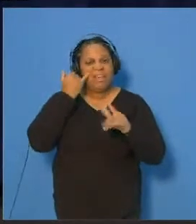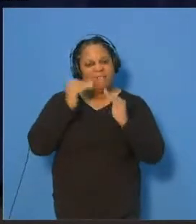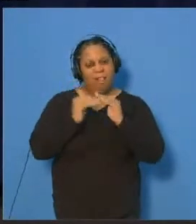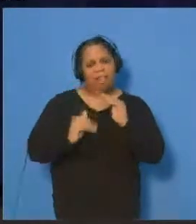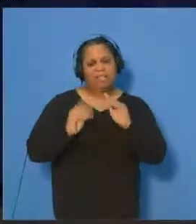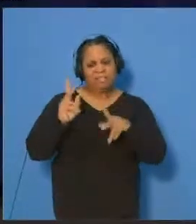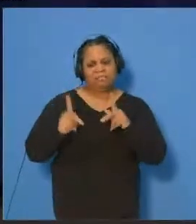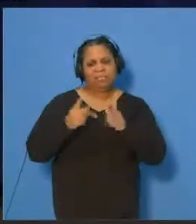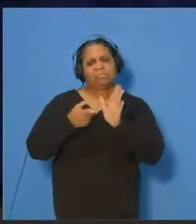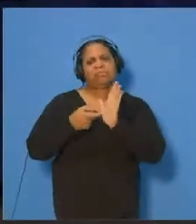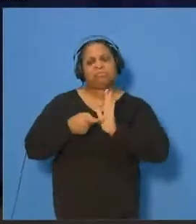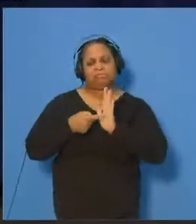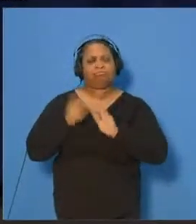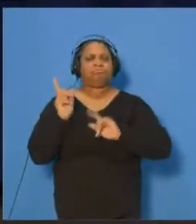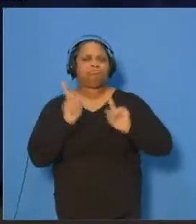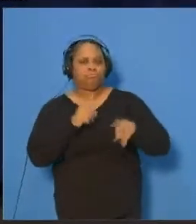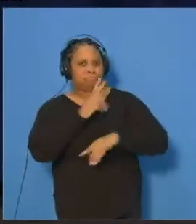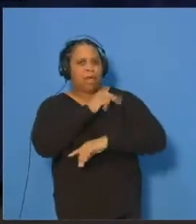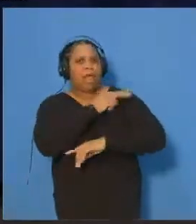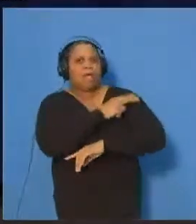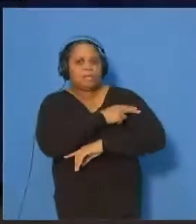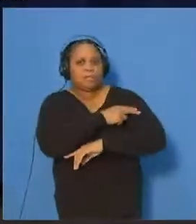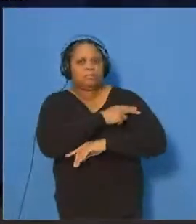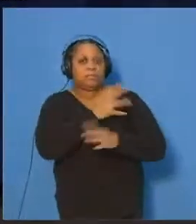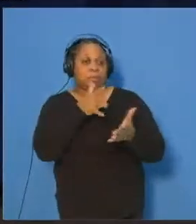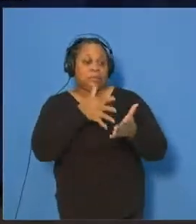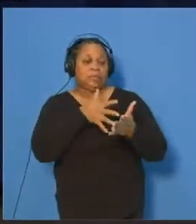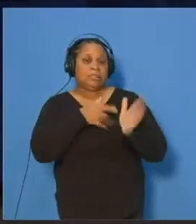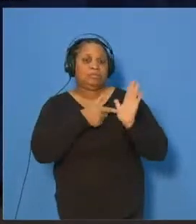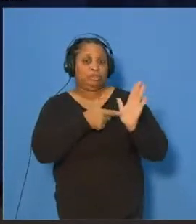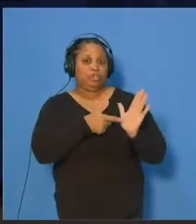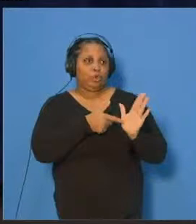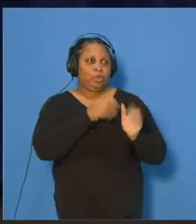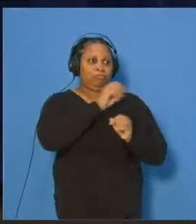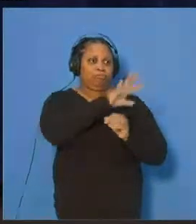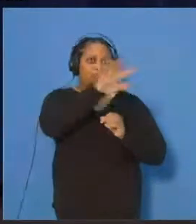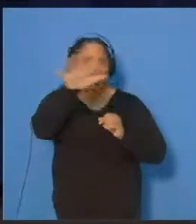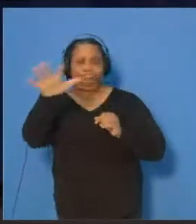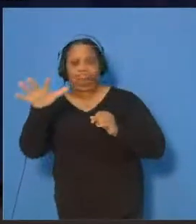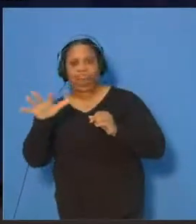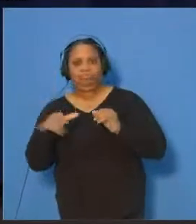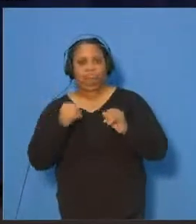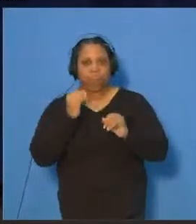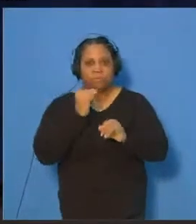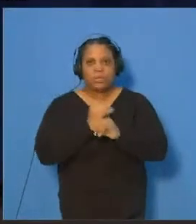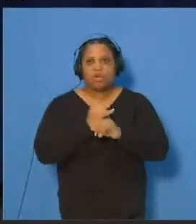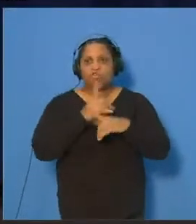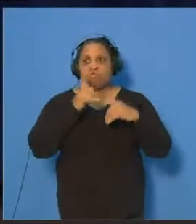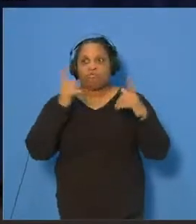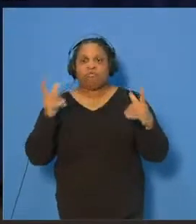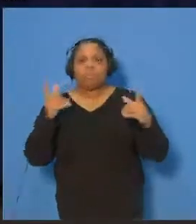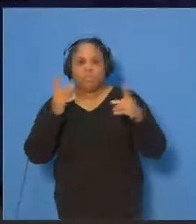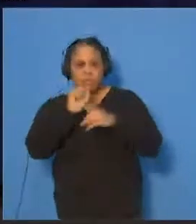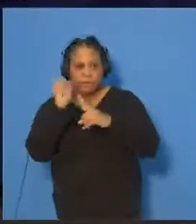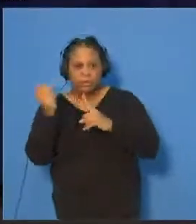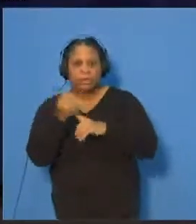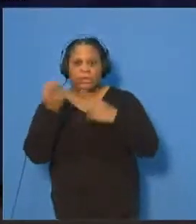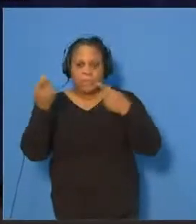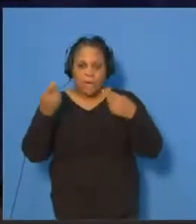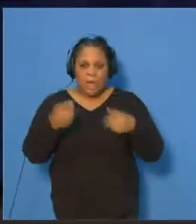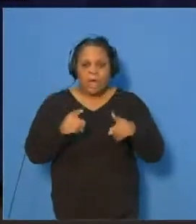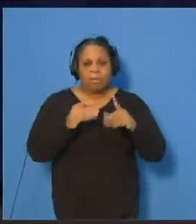that actually require hospitalization, and as some studies are showing around the world where there is a greater incidence of persons, and so there's